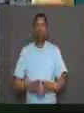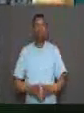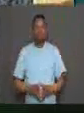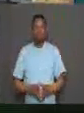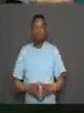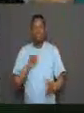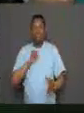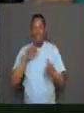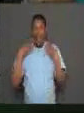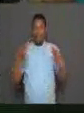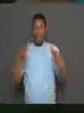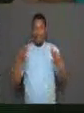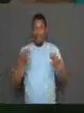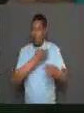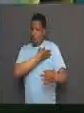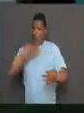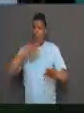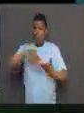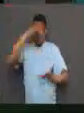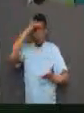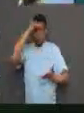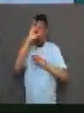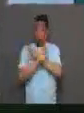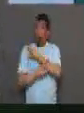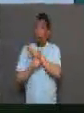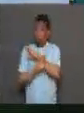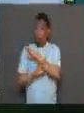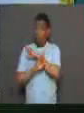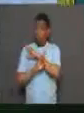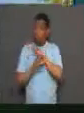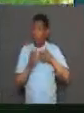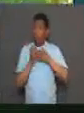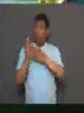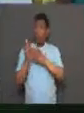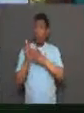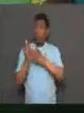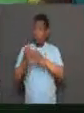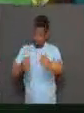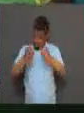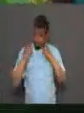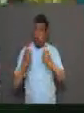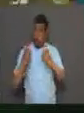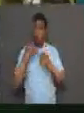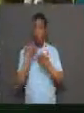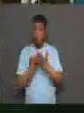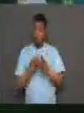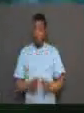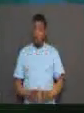because a healthy, well-educated citizenry leads to a strong